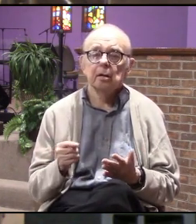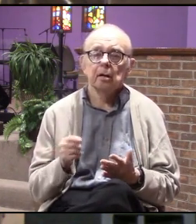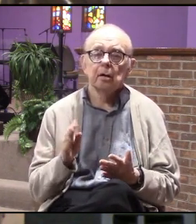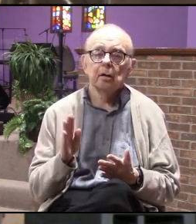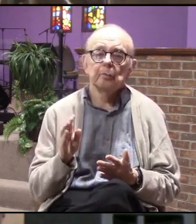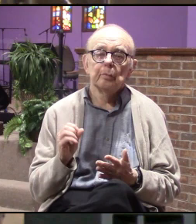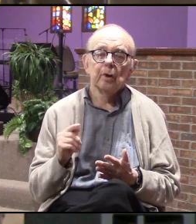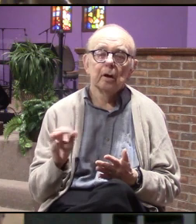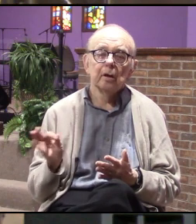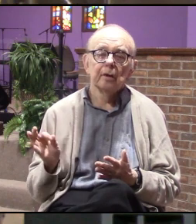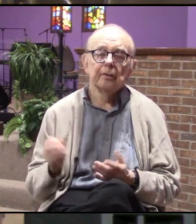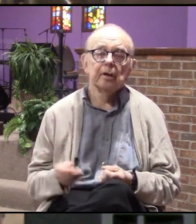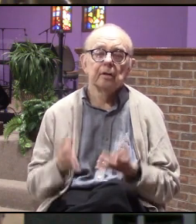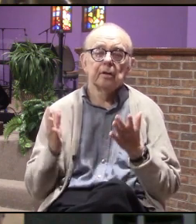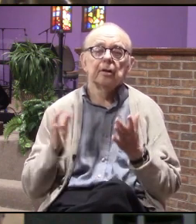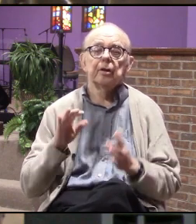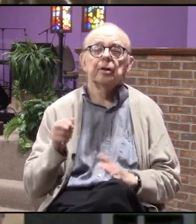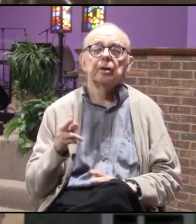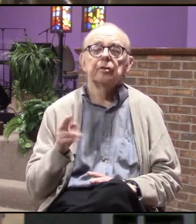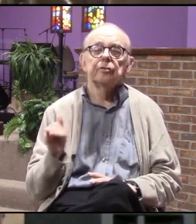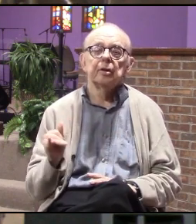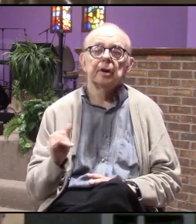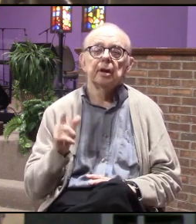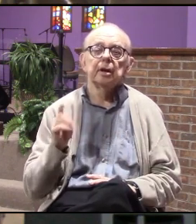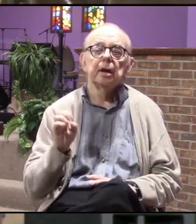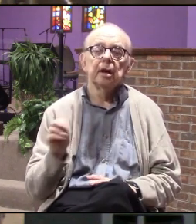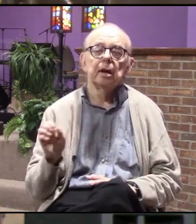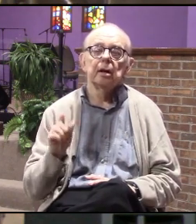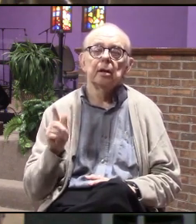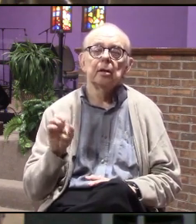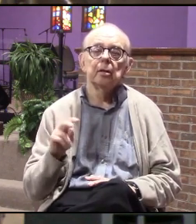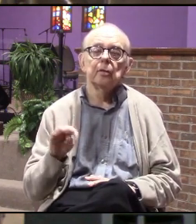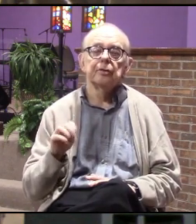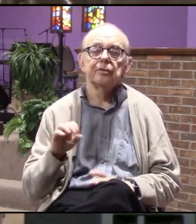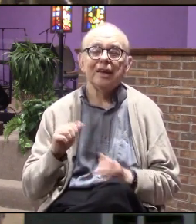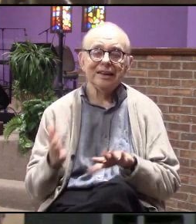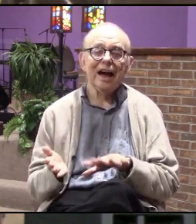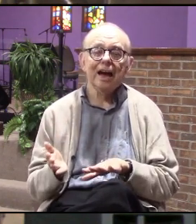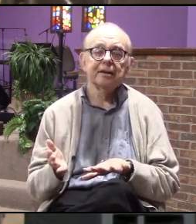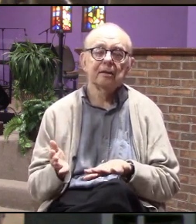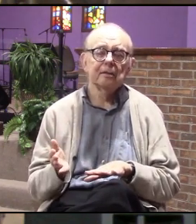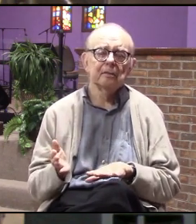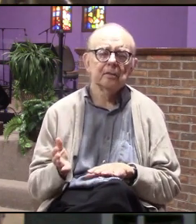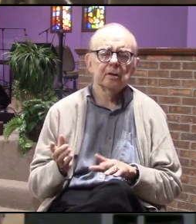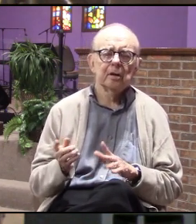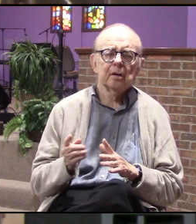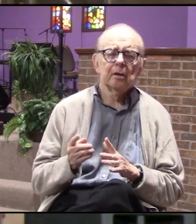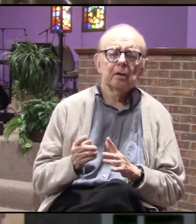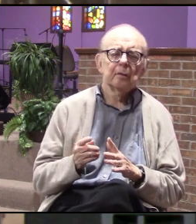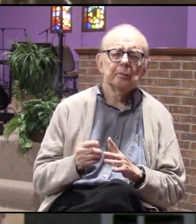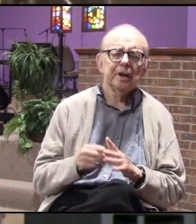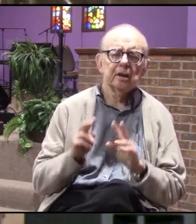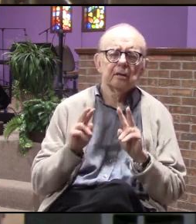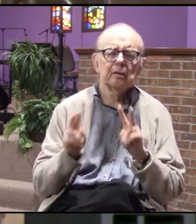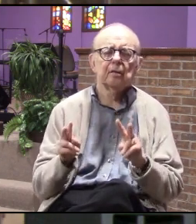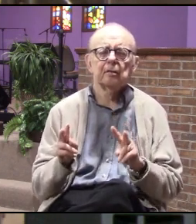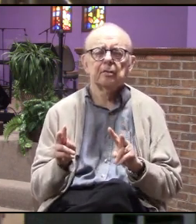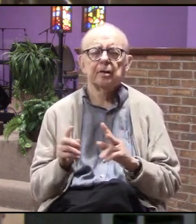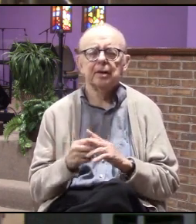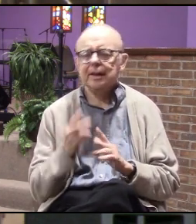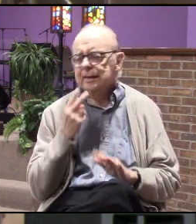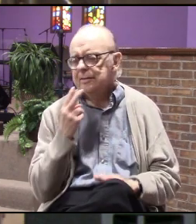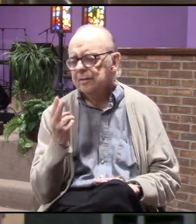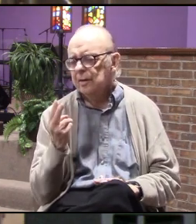Ball of Fire, Jerry Lee Lewis passed away. And when you begin to watch, you begin to